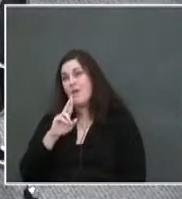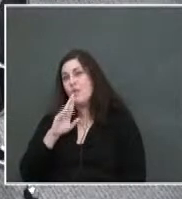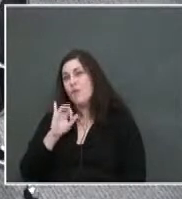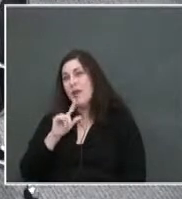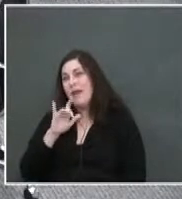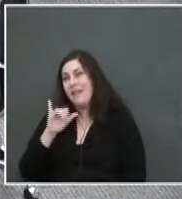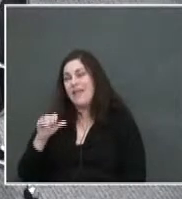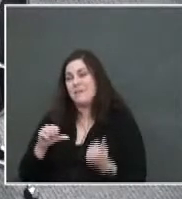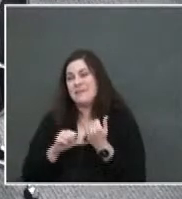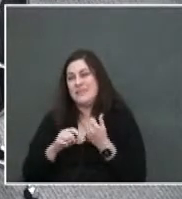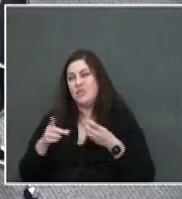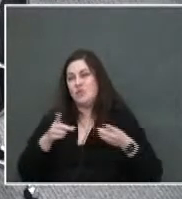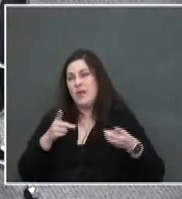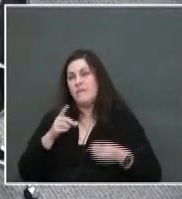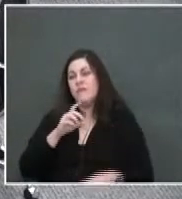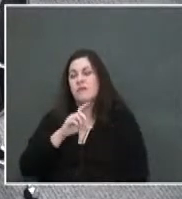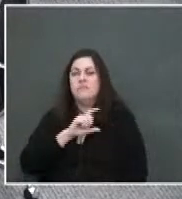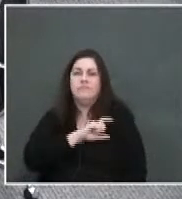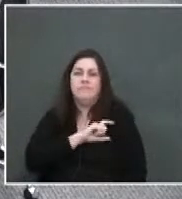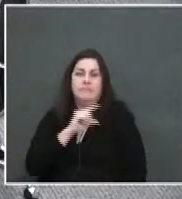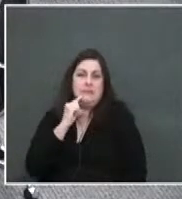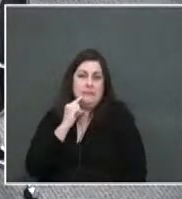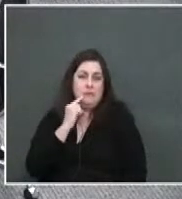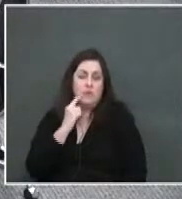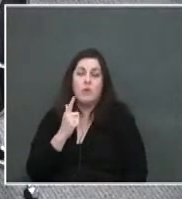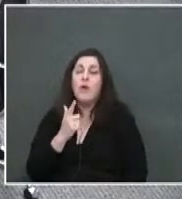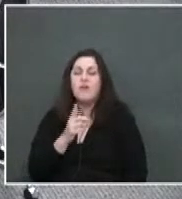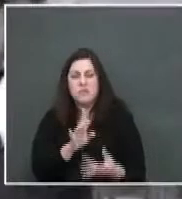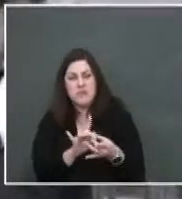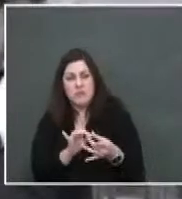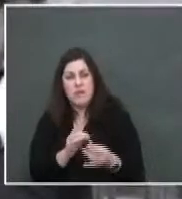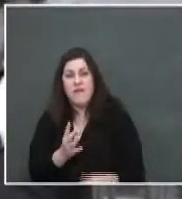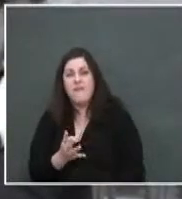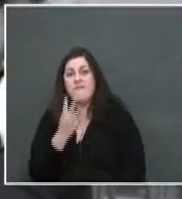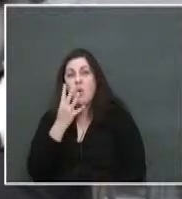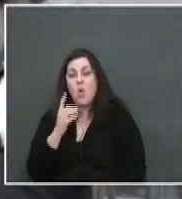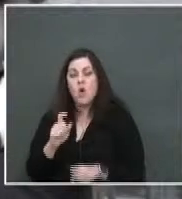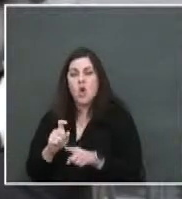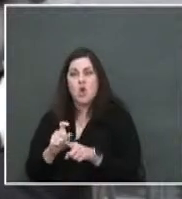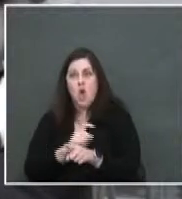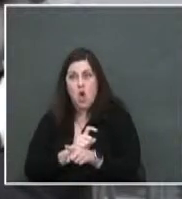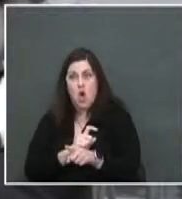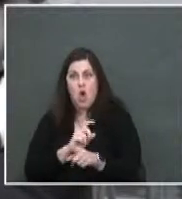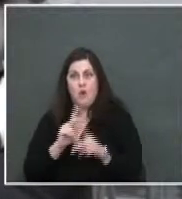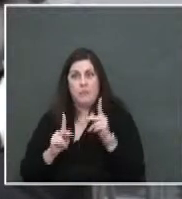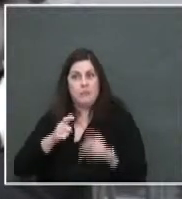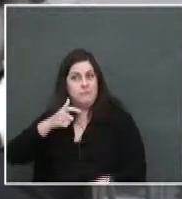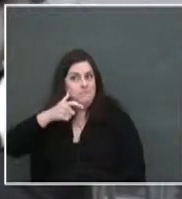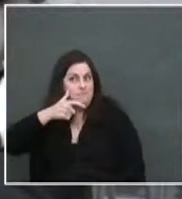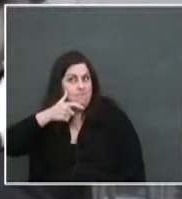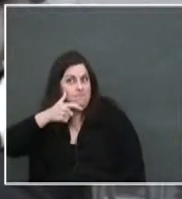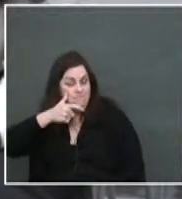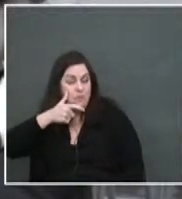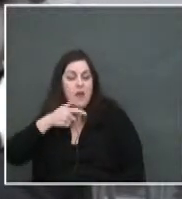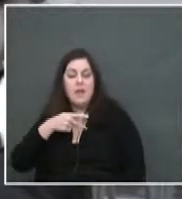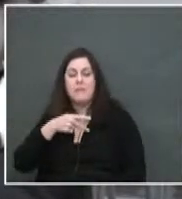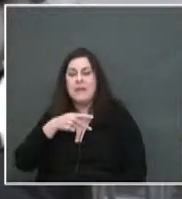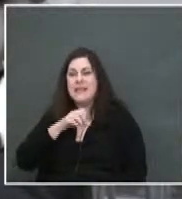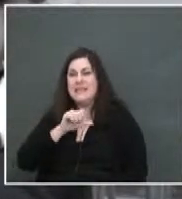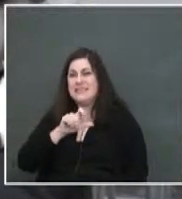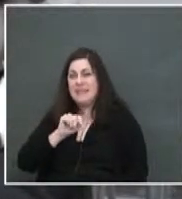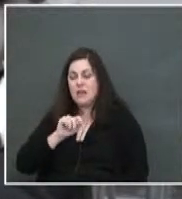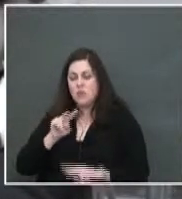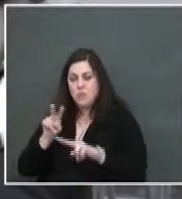for SAPD. So as Chief was starting to mention, we've hired 4 call takers to be at the PSAP to monitor those camera